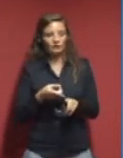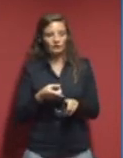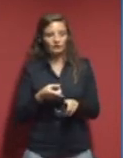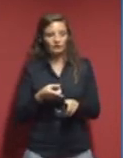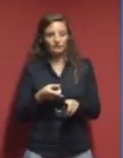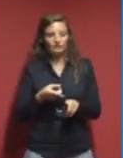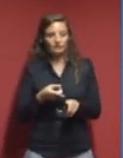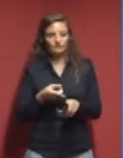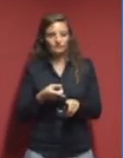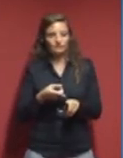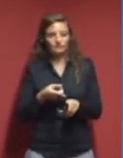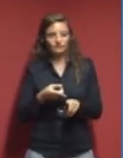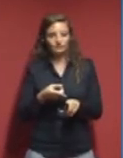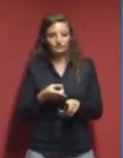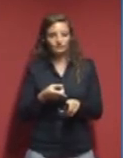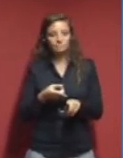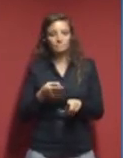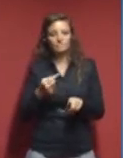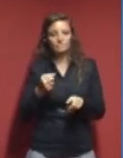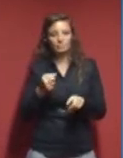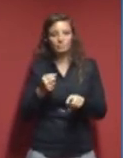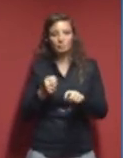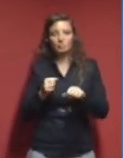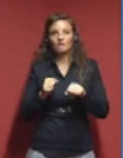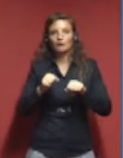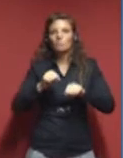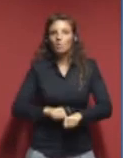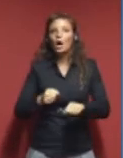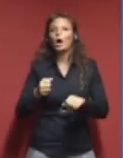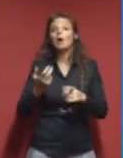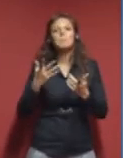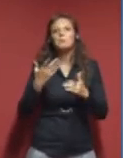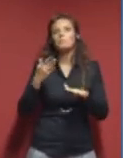or wood. It's fairly precise.